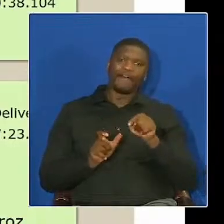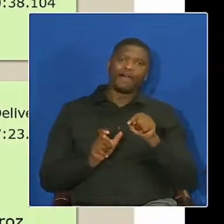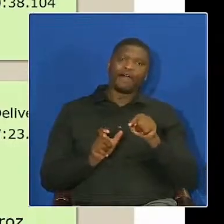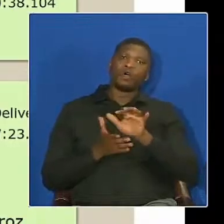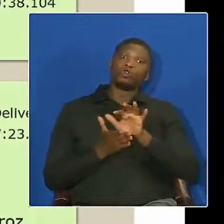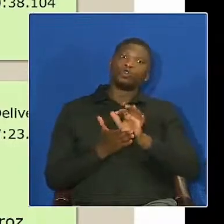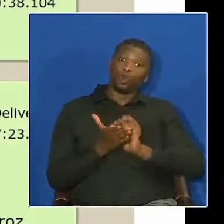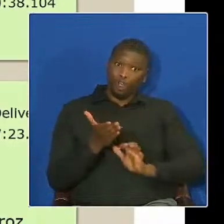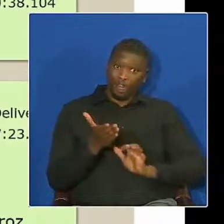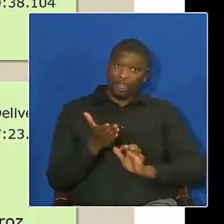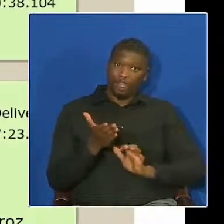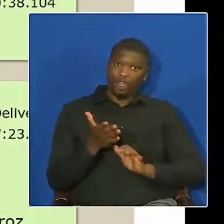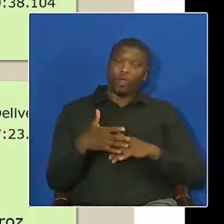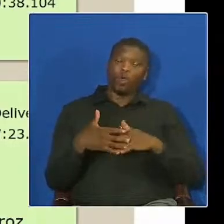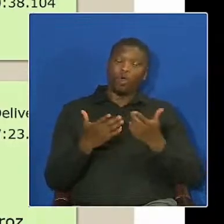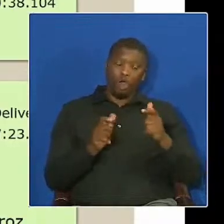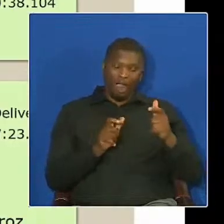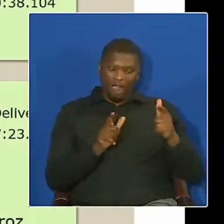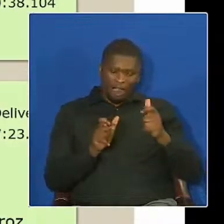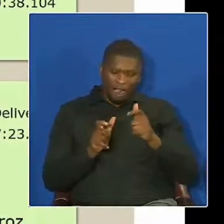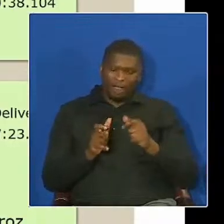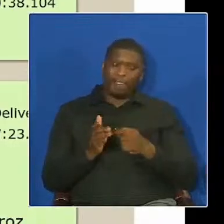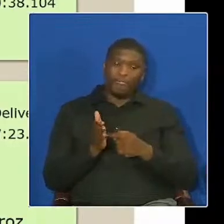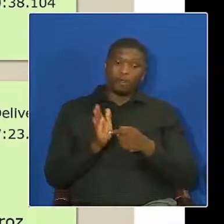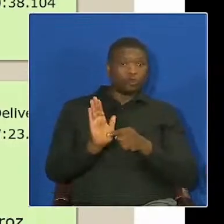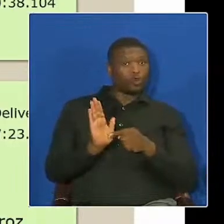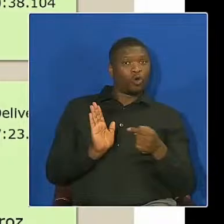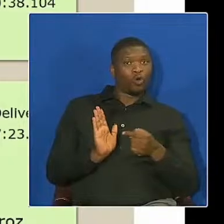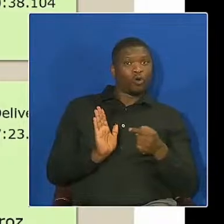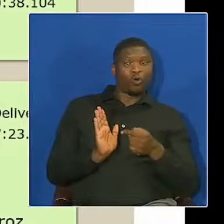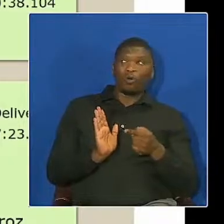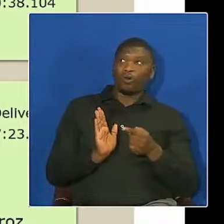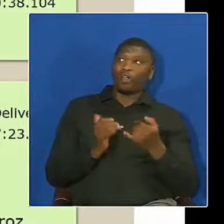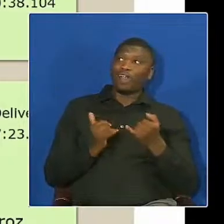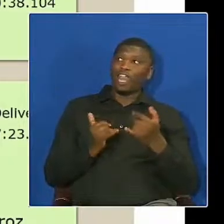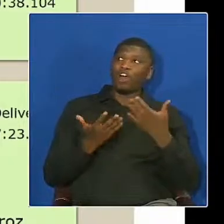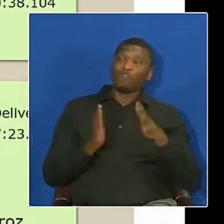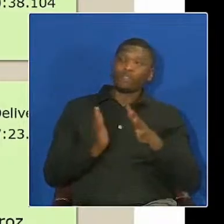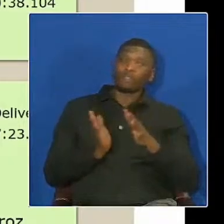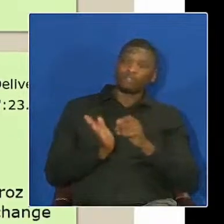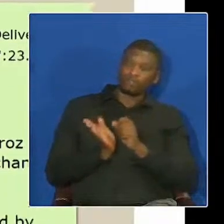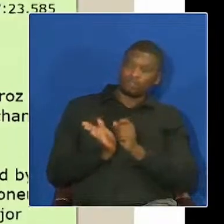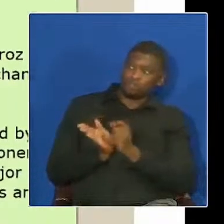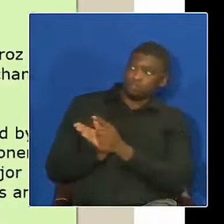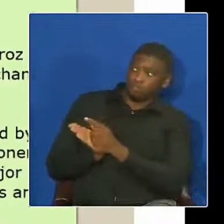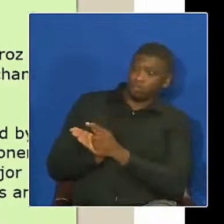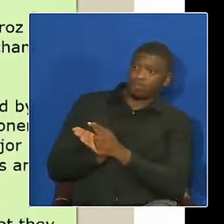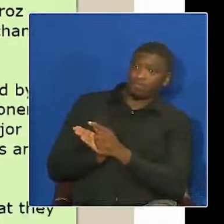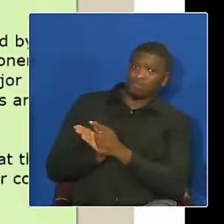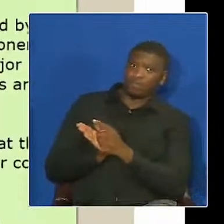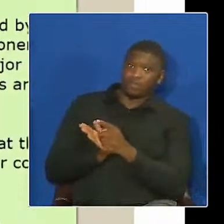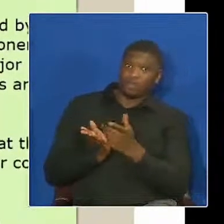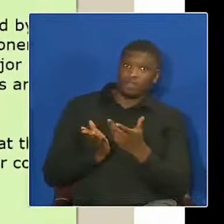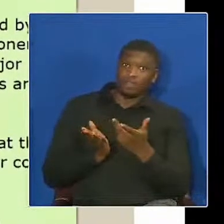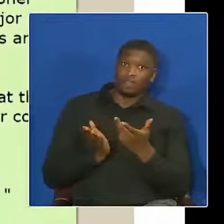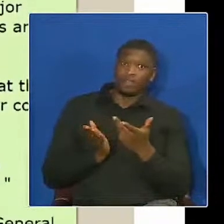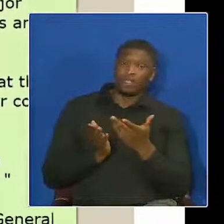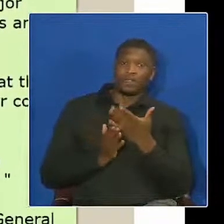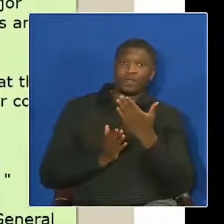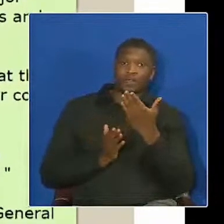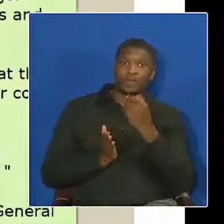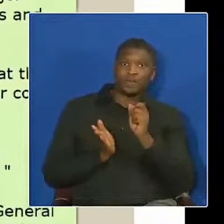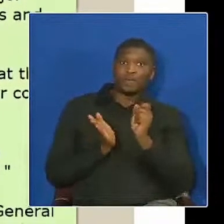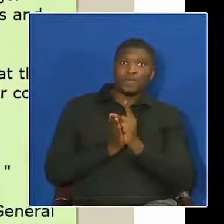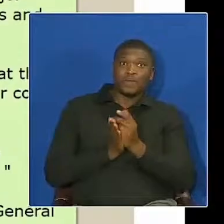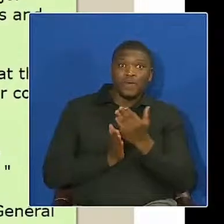a story or a screenshot that is now forwarded, sent by